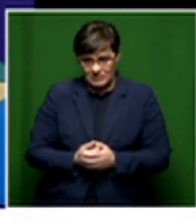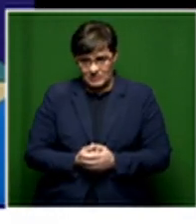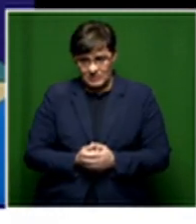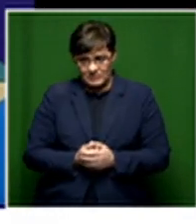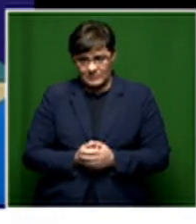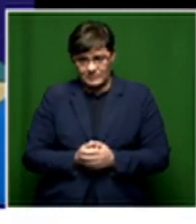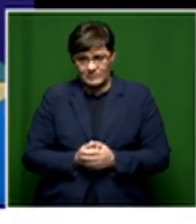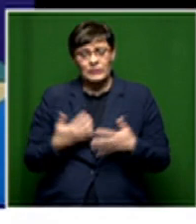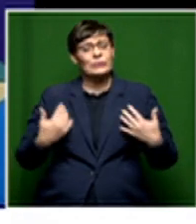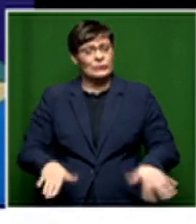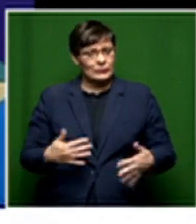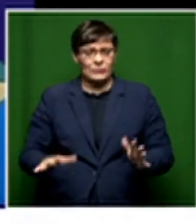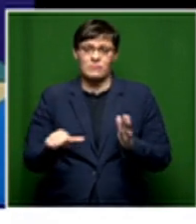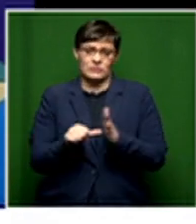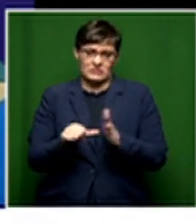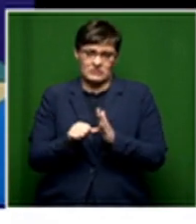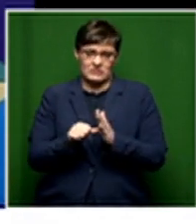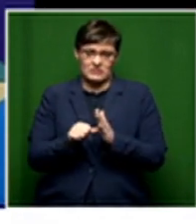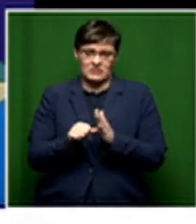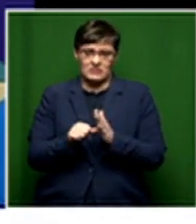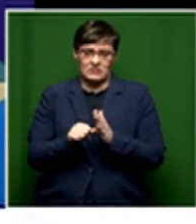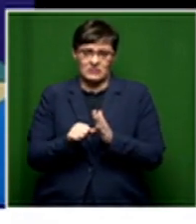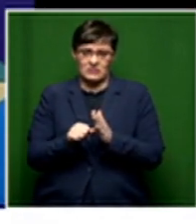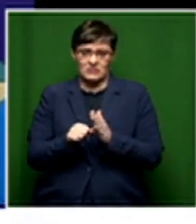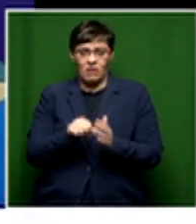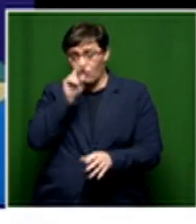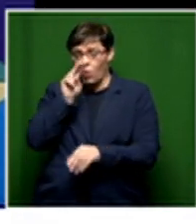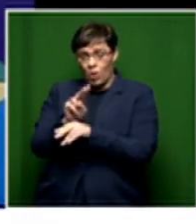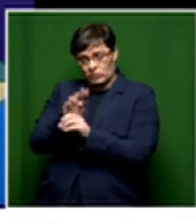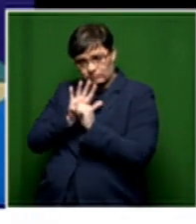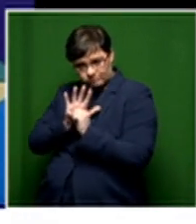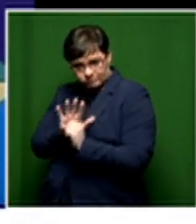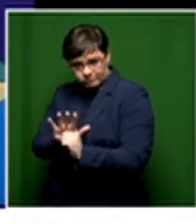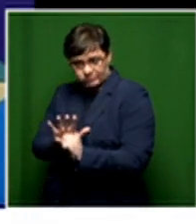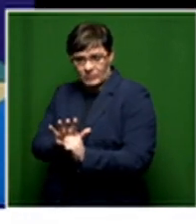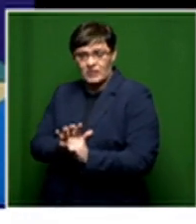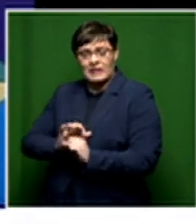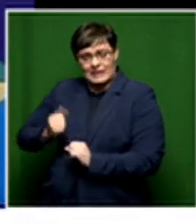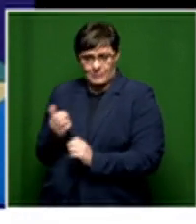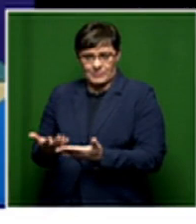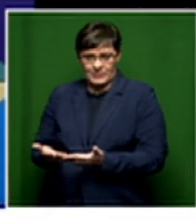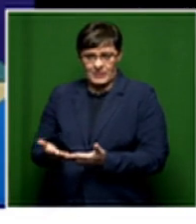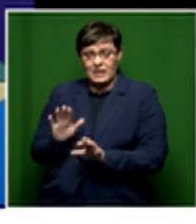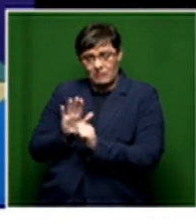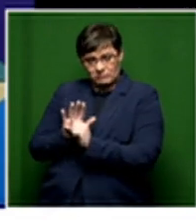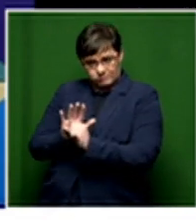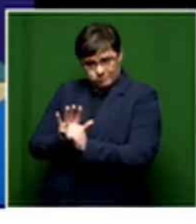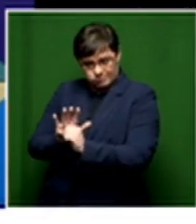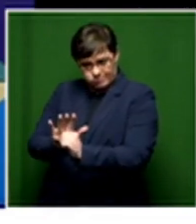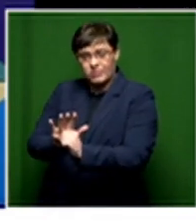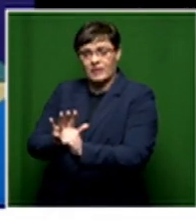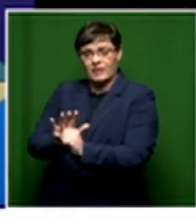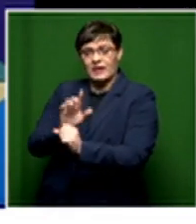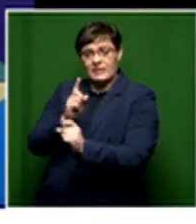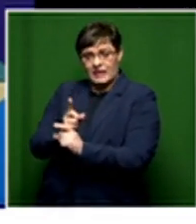And I think it's critical that we keep pressure as a watchdog, but more so that pressure then starts getting put